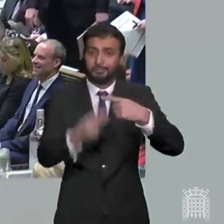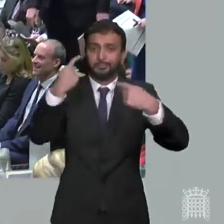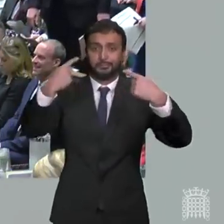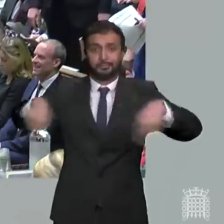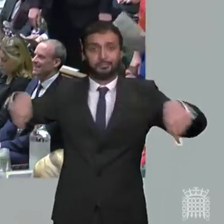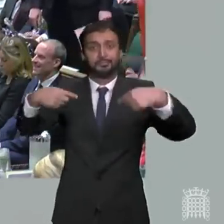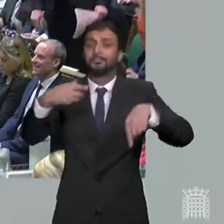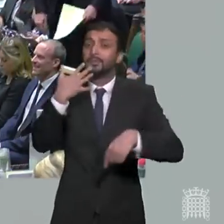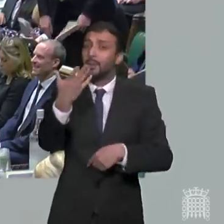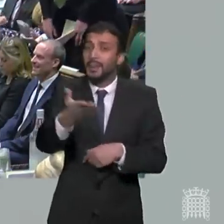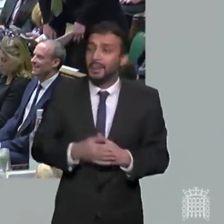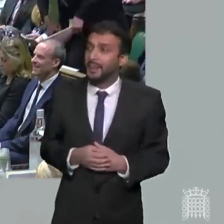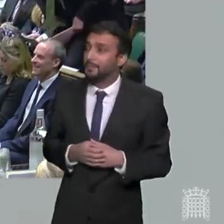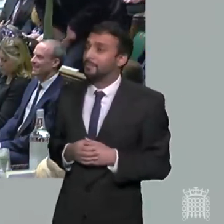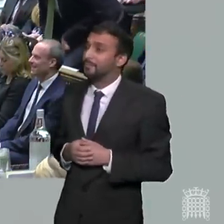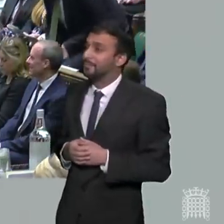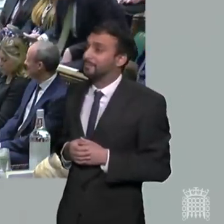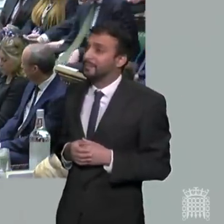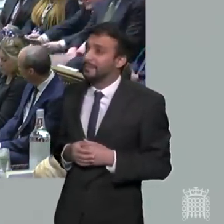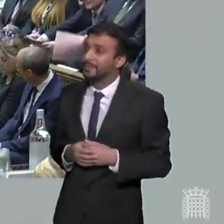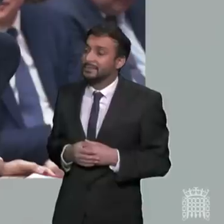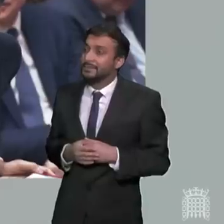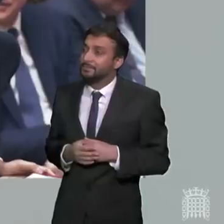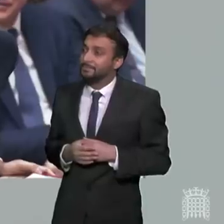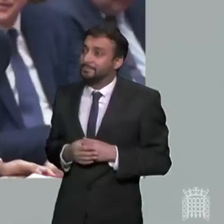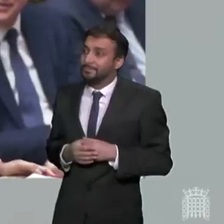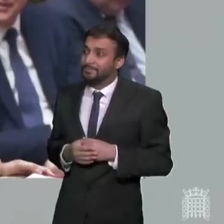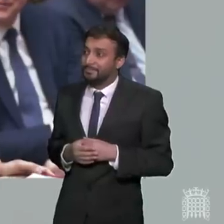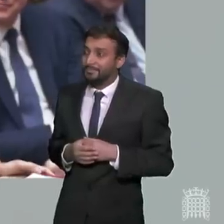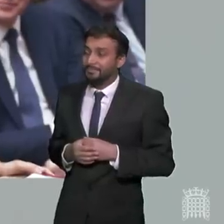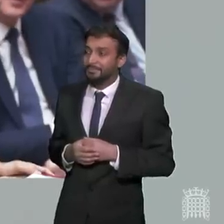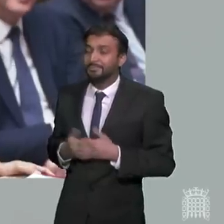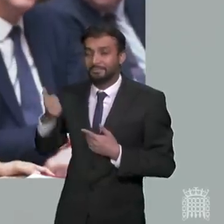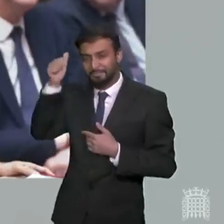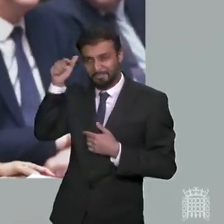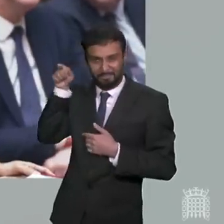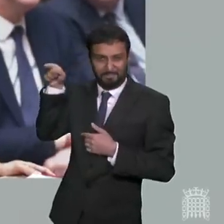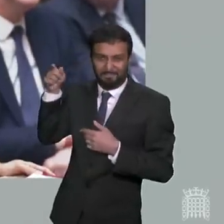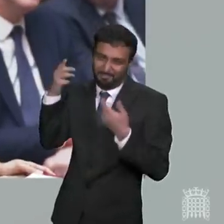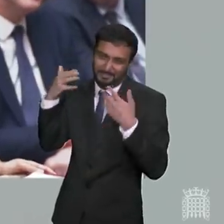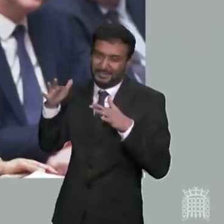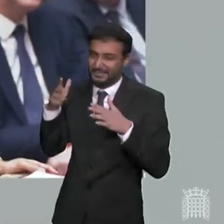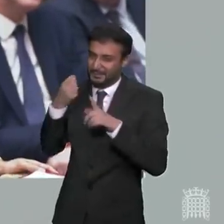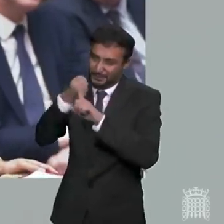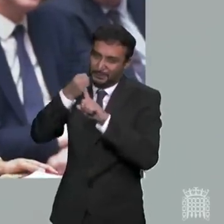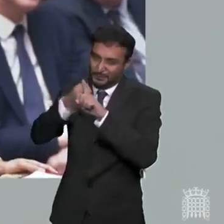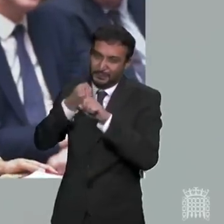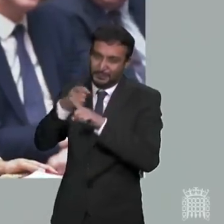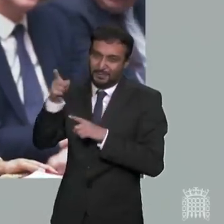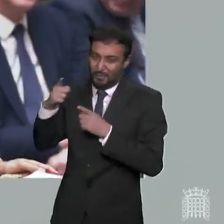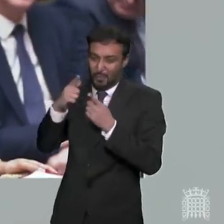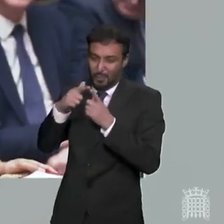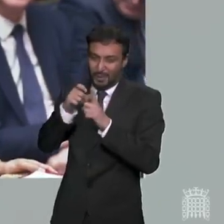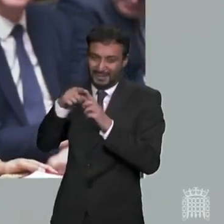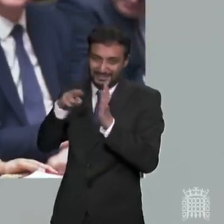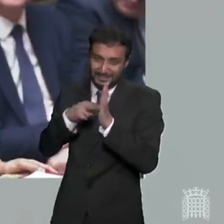my honourable friend, I think the whole House knows my honourable friend has been a passionate campaigner for Eden North for some time. I was pleased to